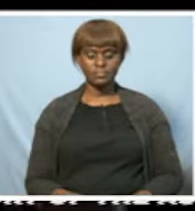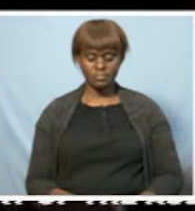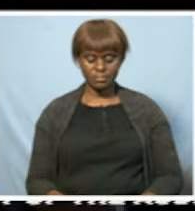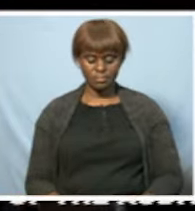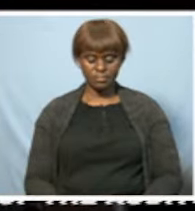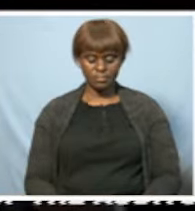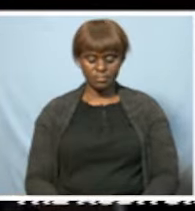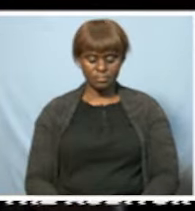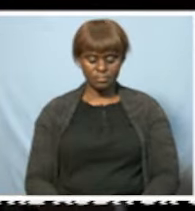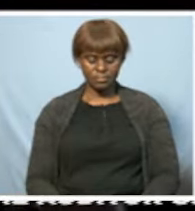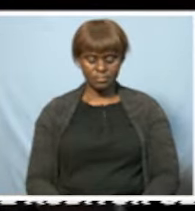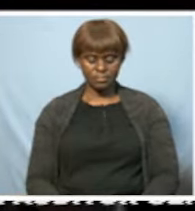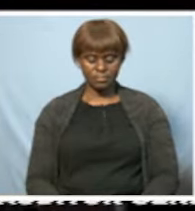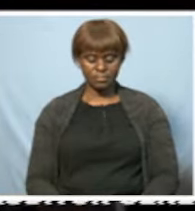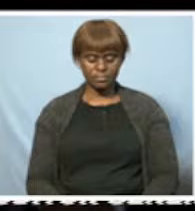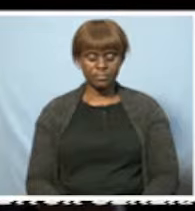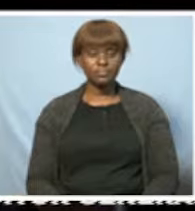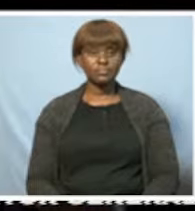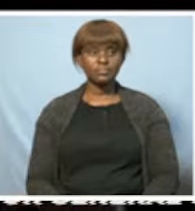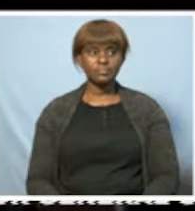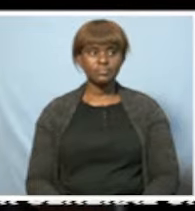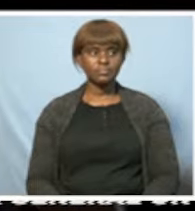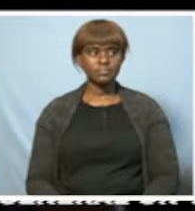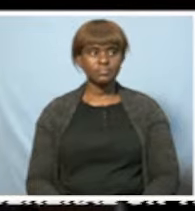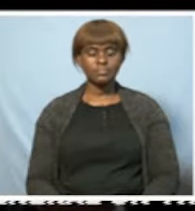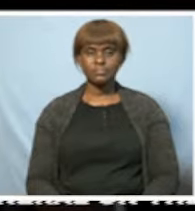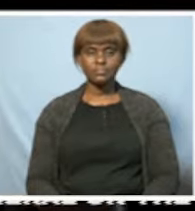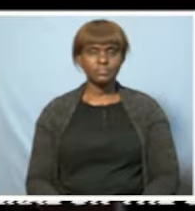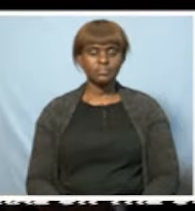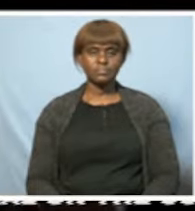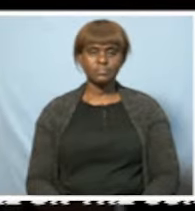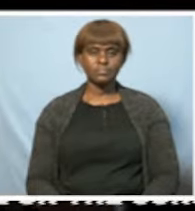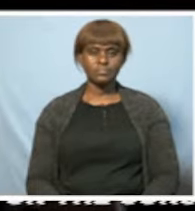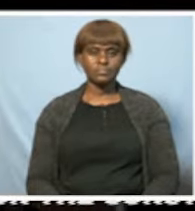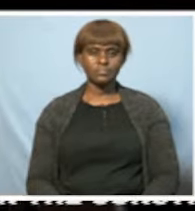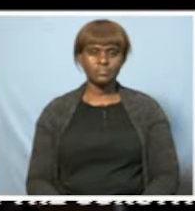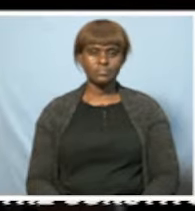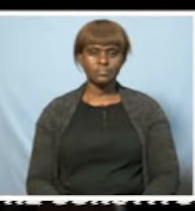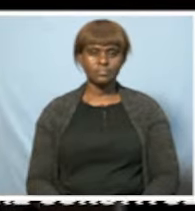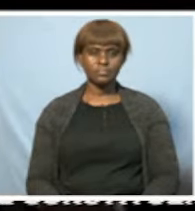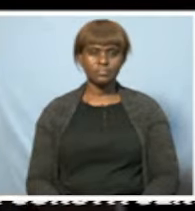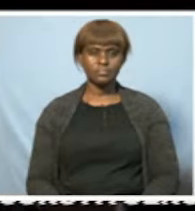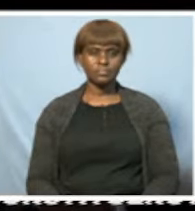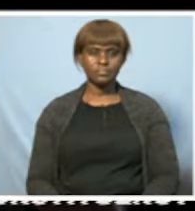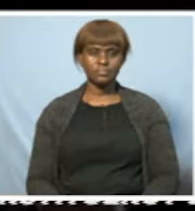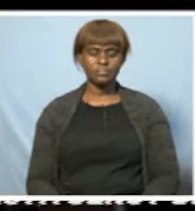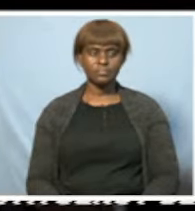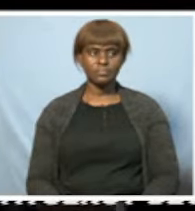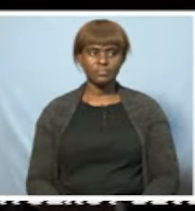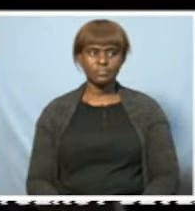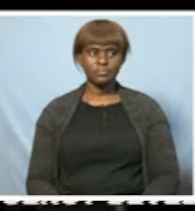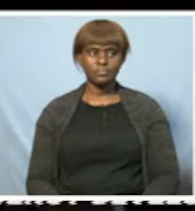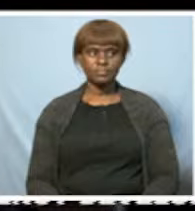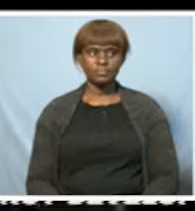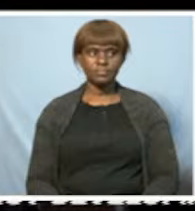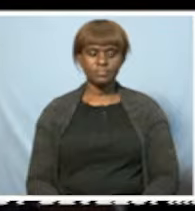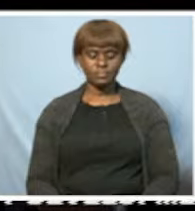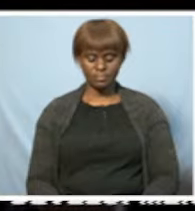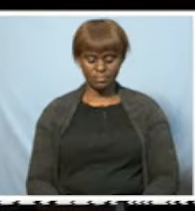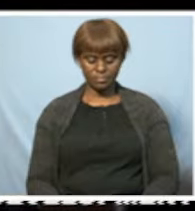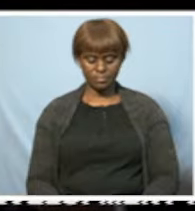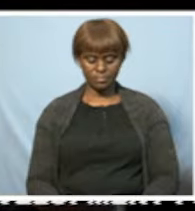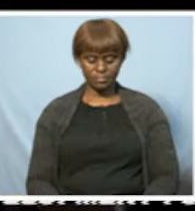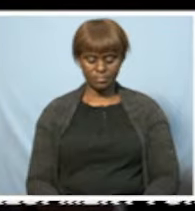for PETAUKE Central. Otherwise, both constituencies are attended to, and we attend according to the patient that needs to